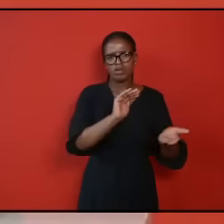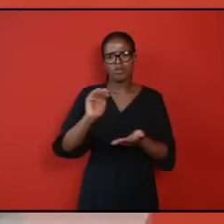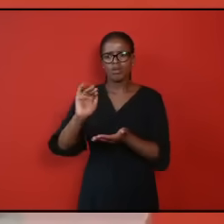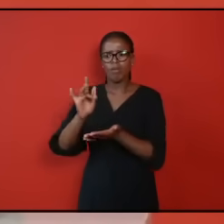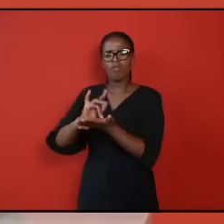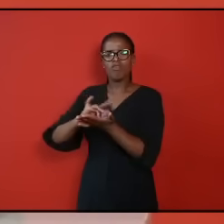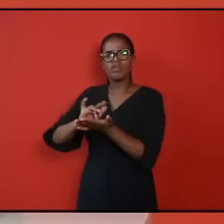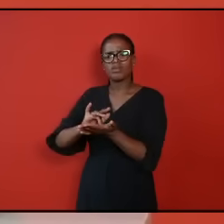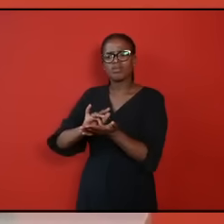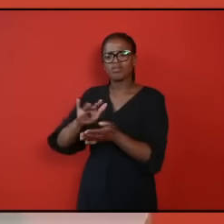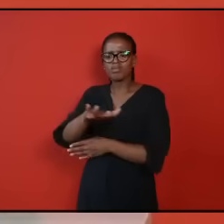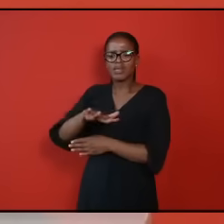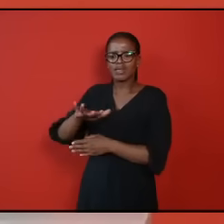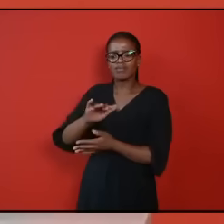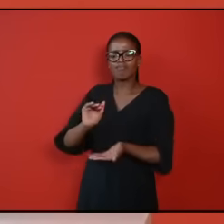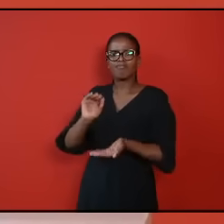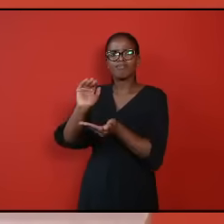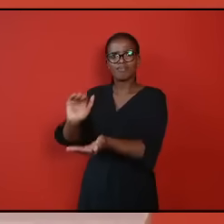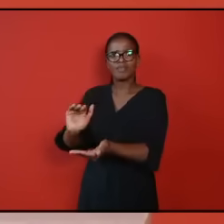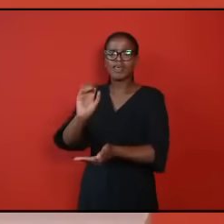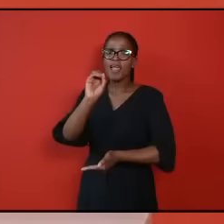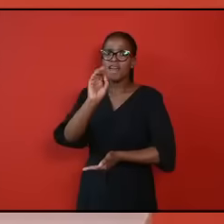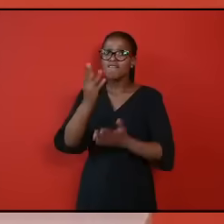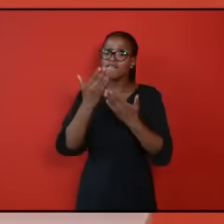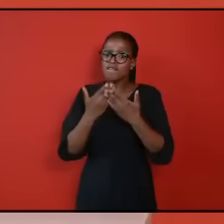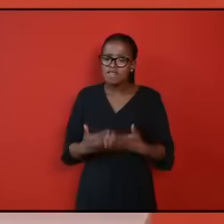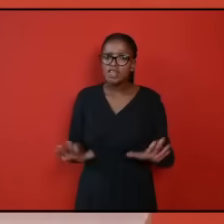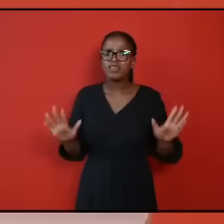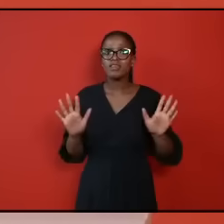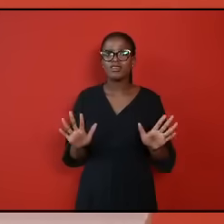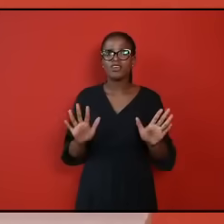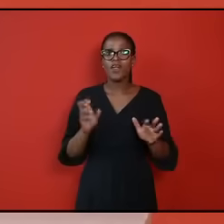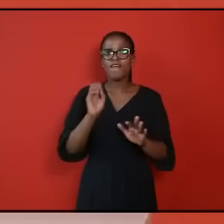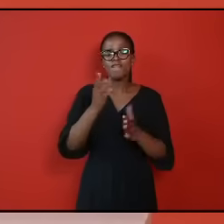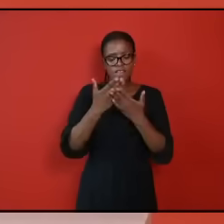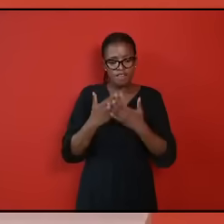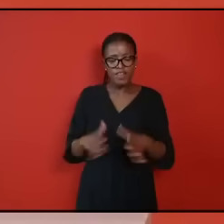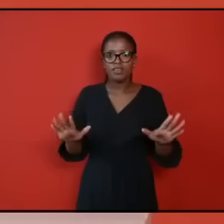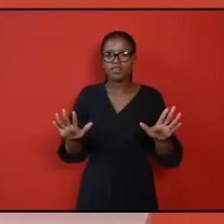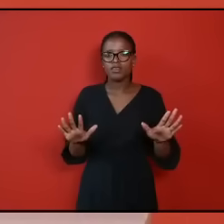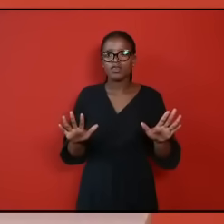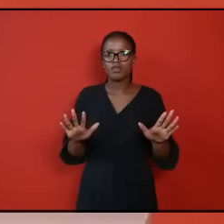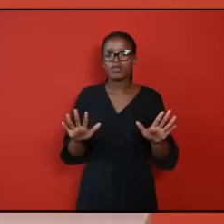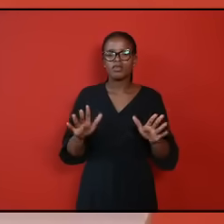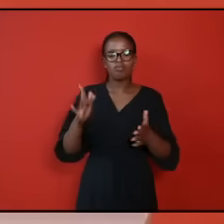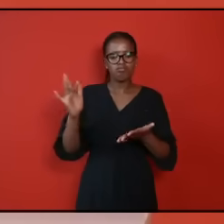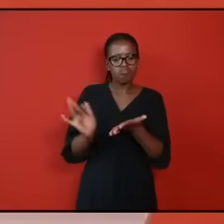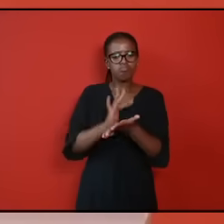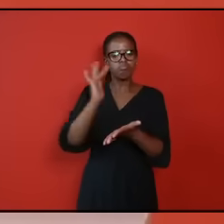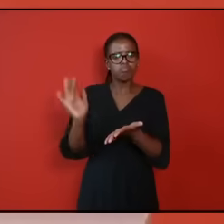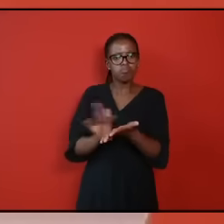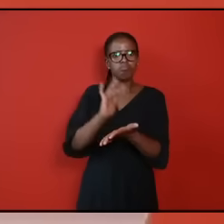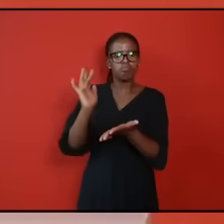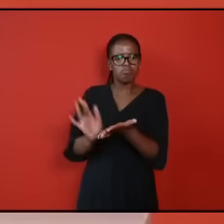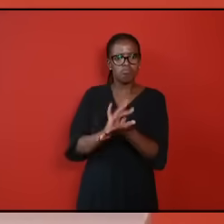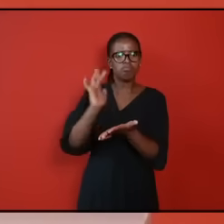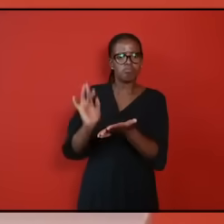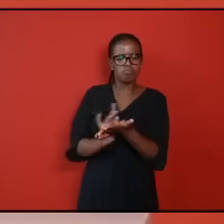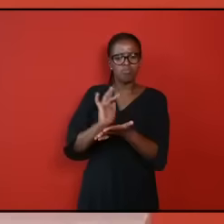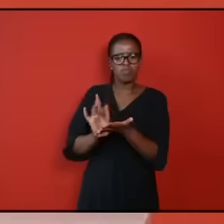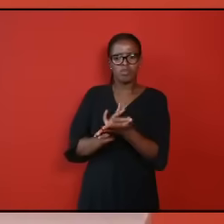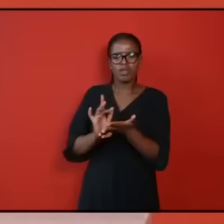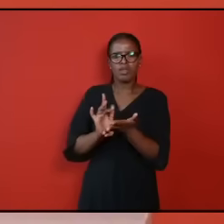station. When you are done, you just swipe the result